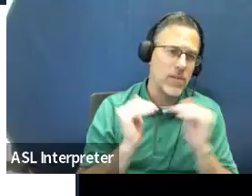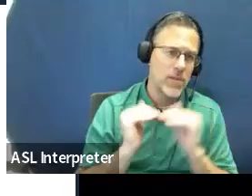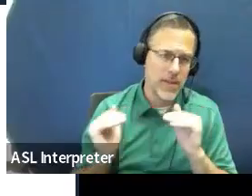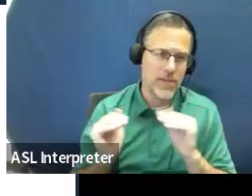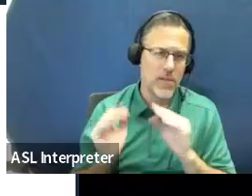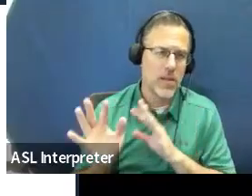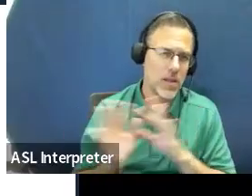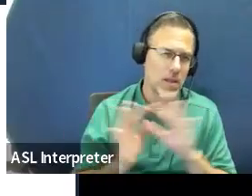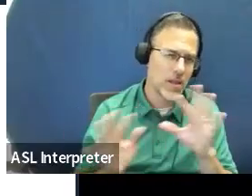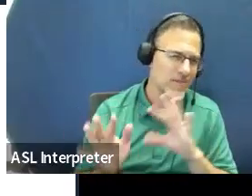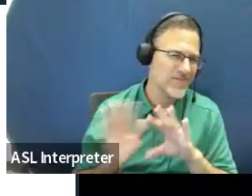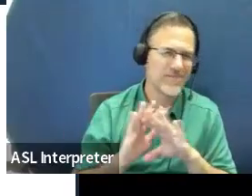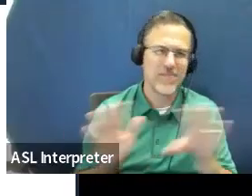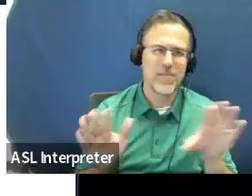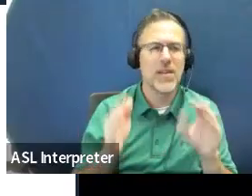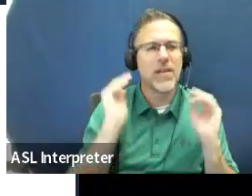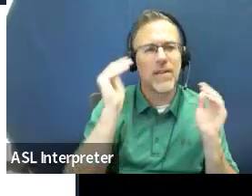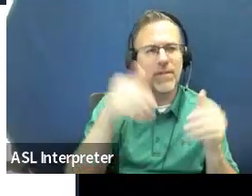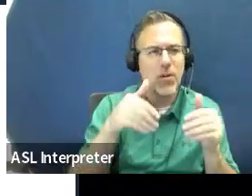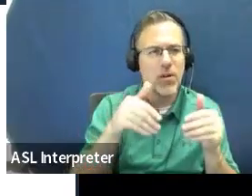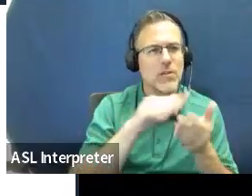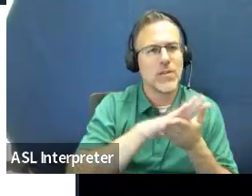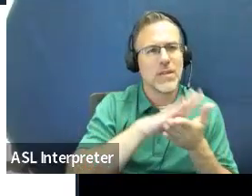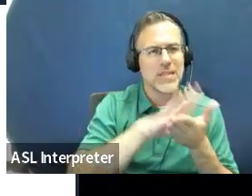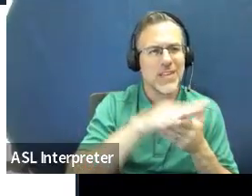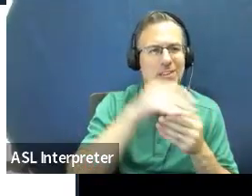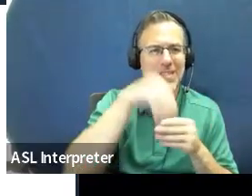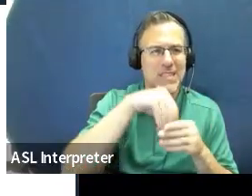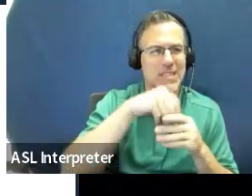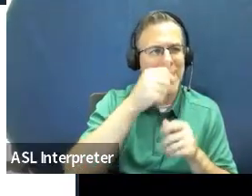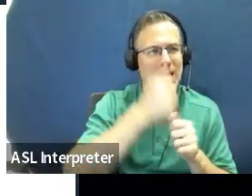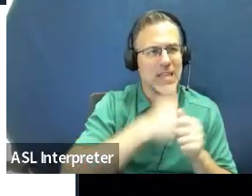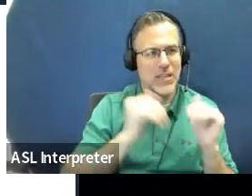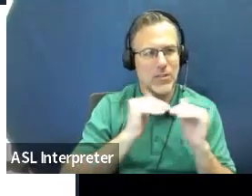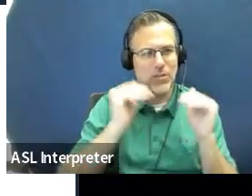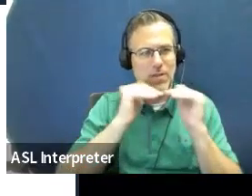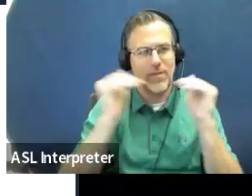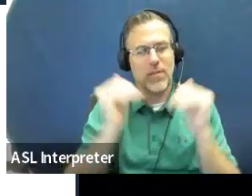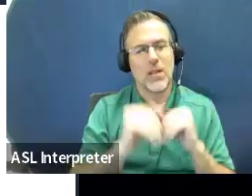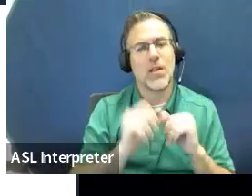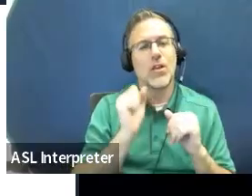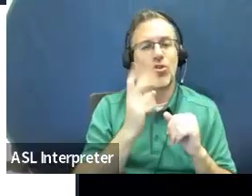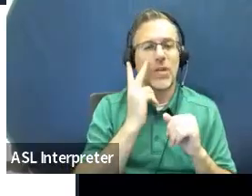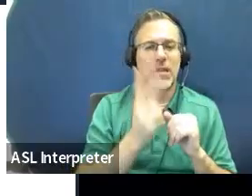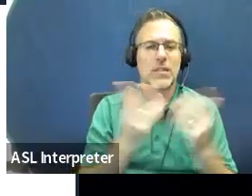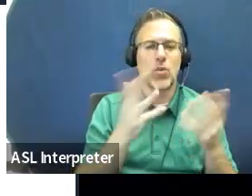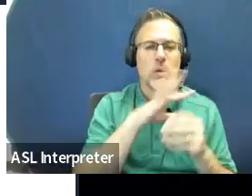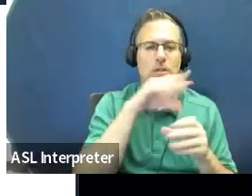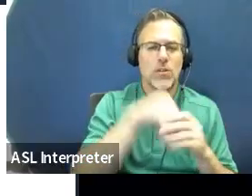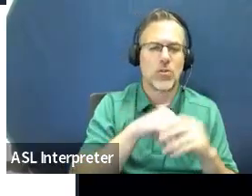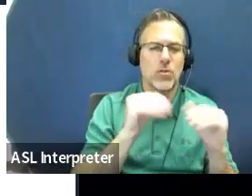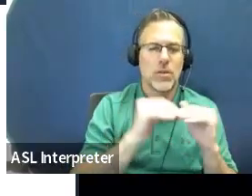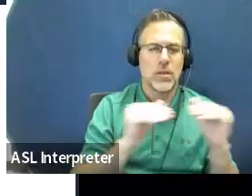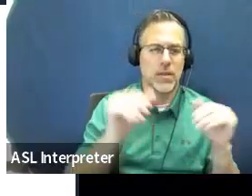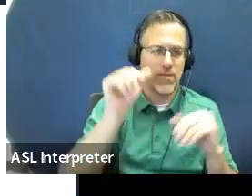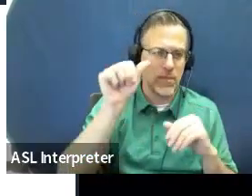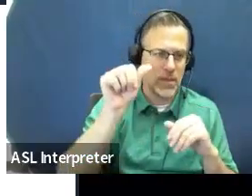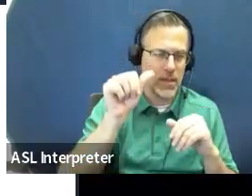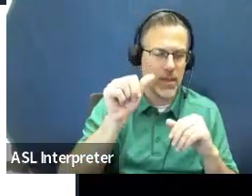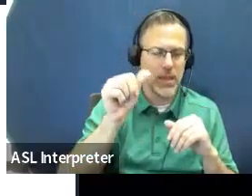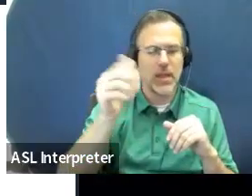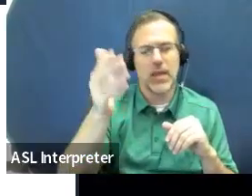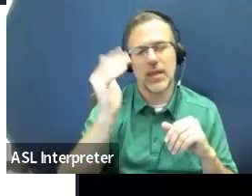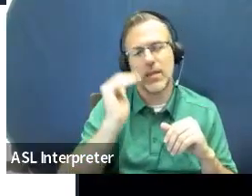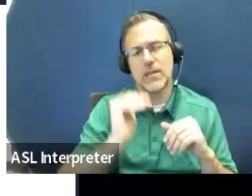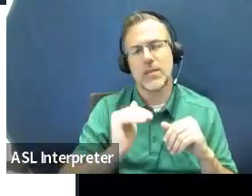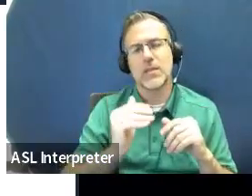really focus on those skills within the levels. So you can see here, this is what consists of level A, and then this is what they need